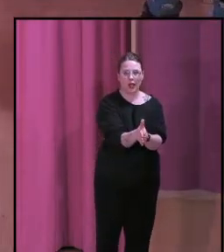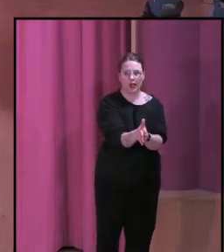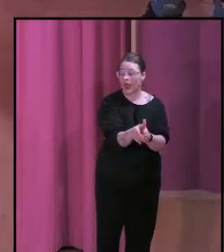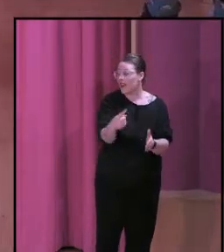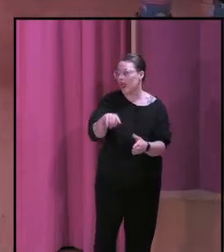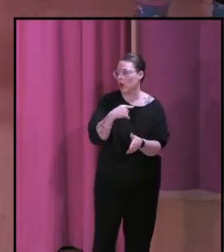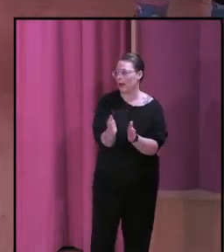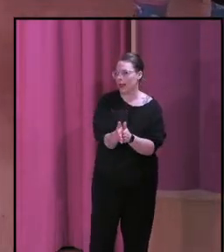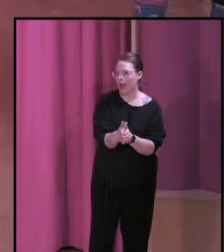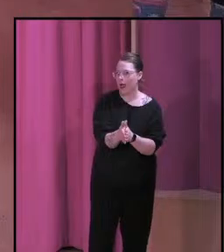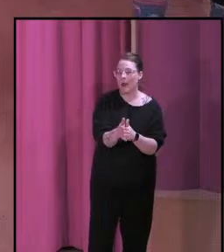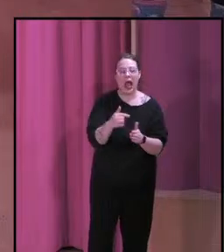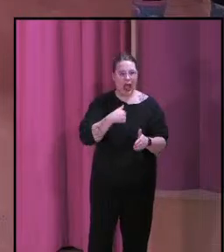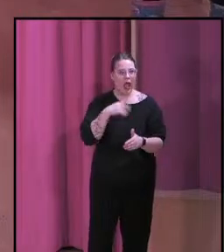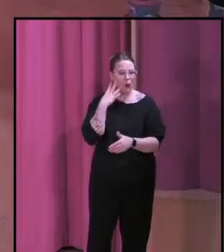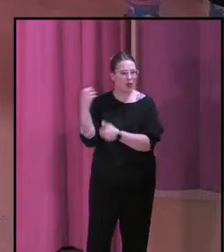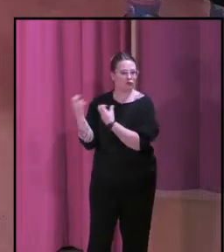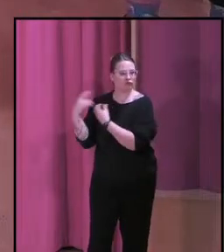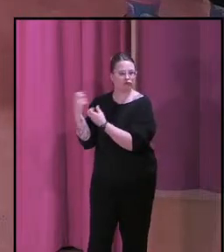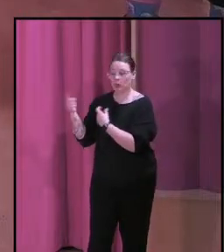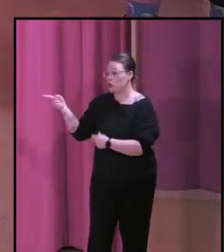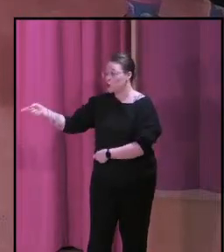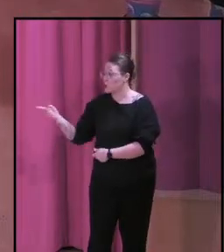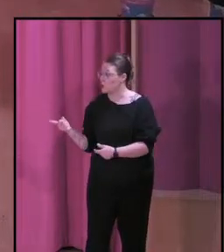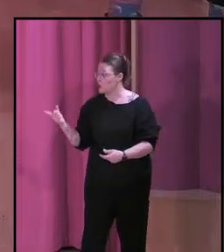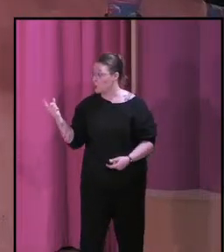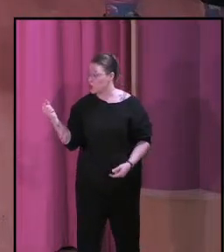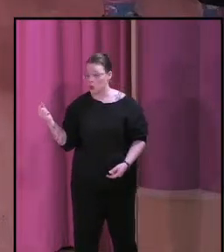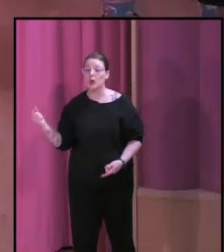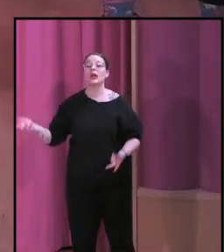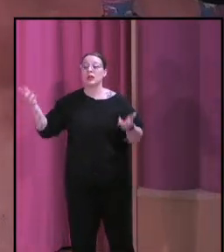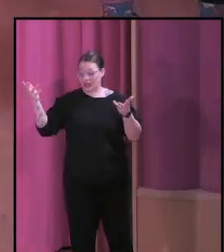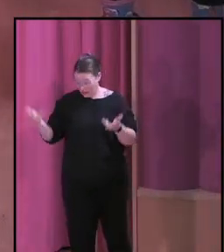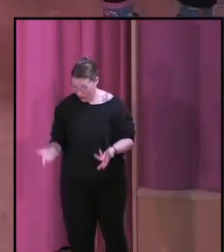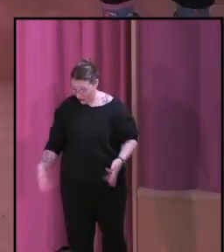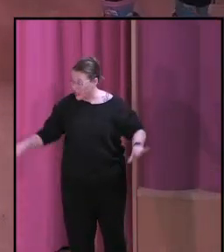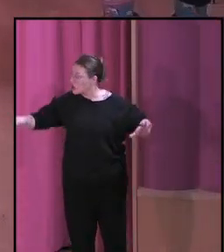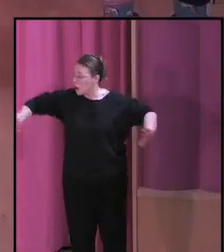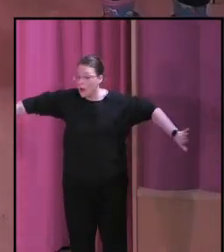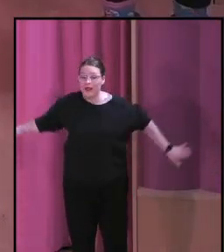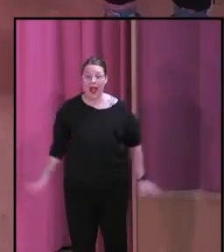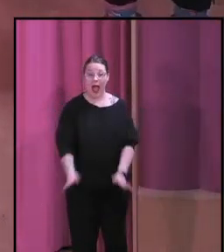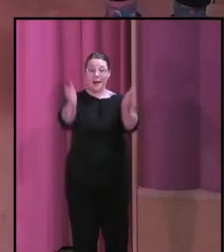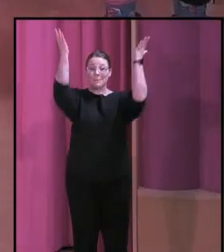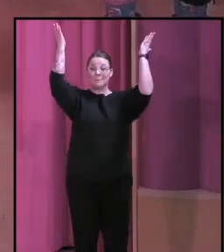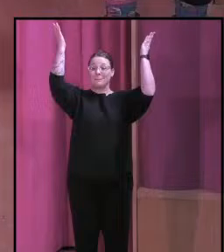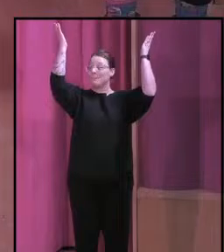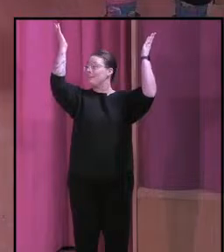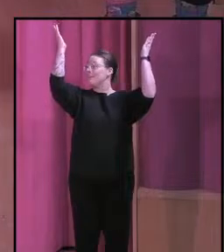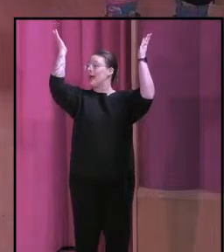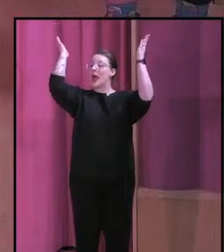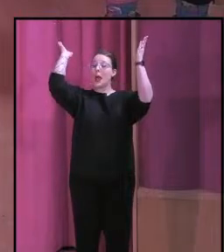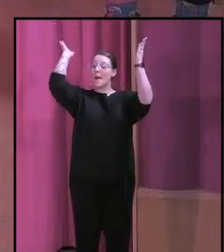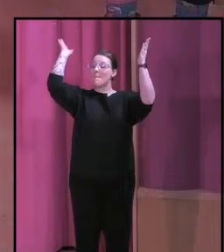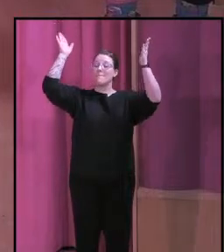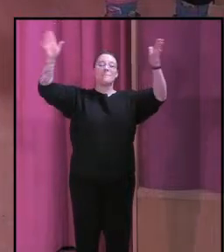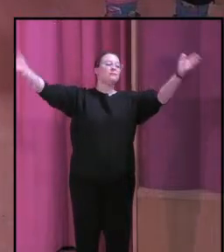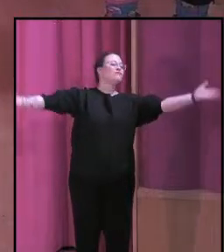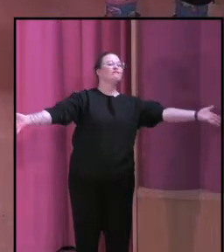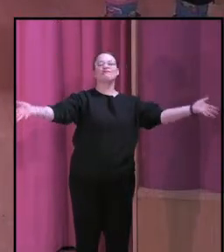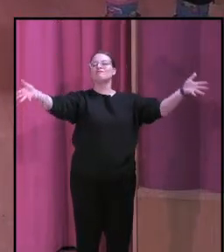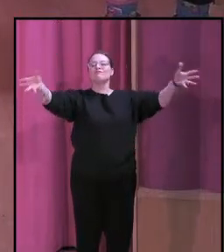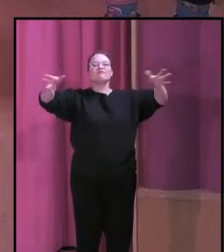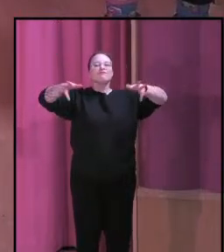keep clapping. I'll catch the yo-yos. And then you and I are going to raise all four arms up in the air like this, and we're going to bask in